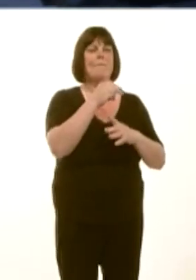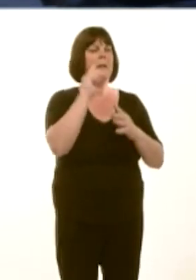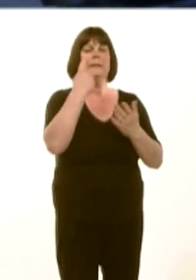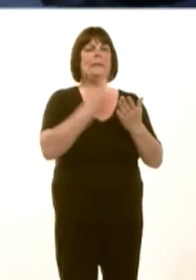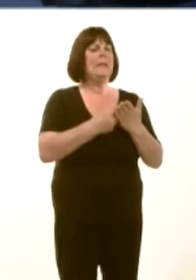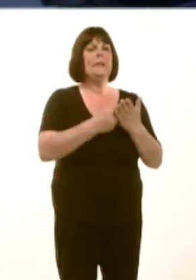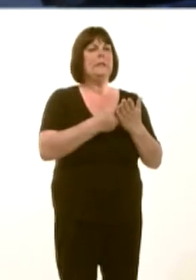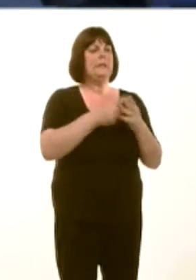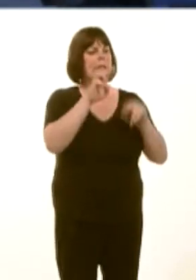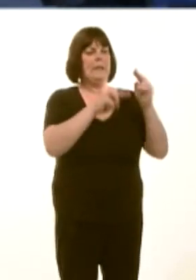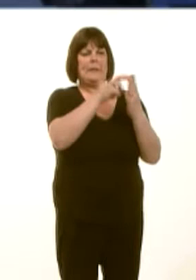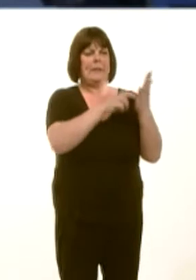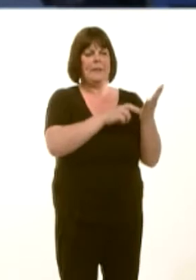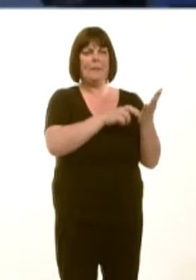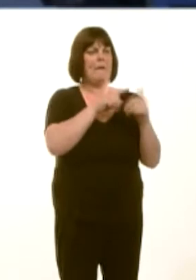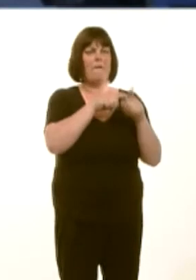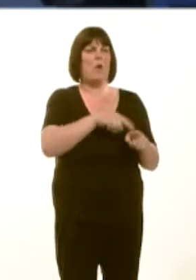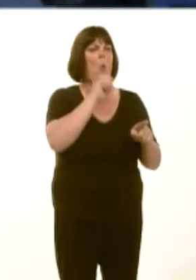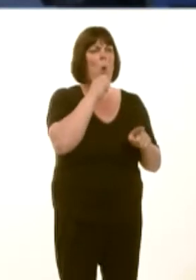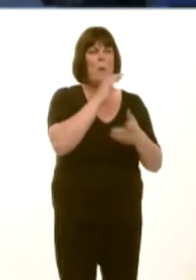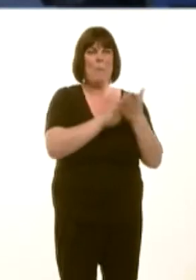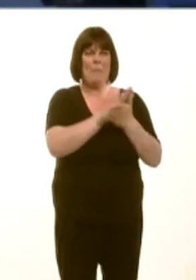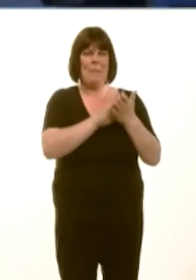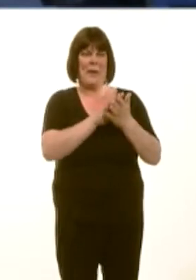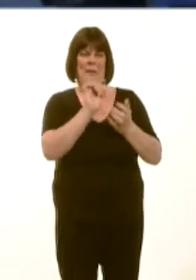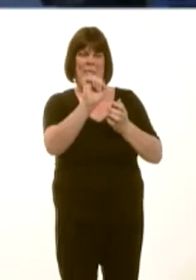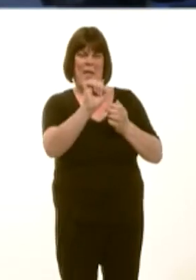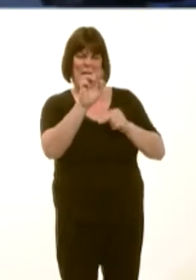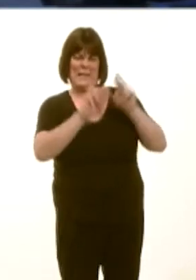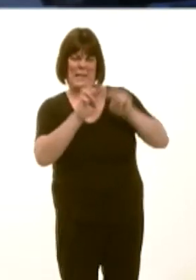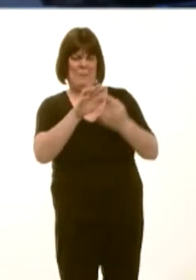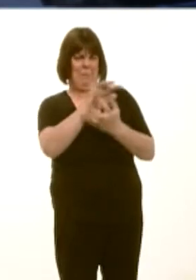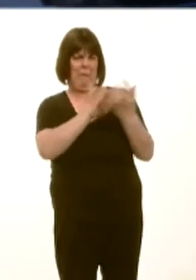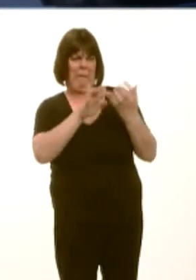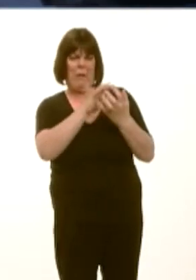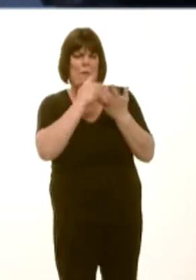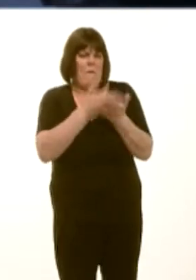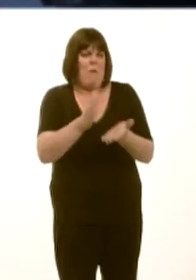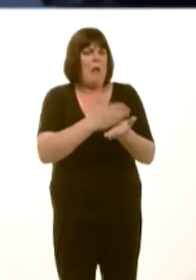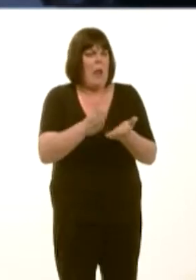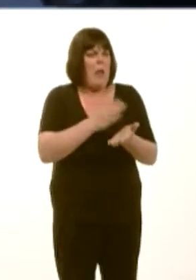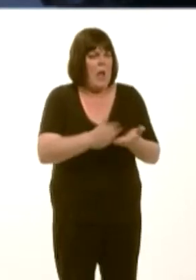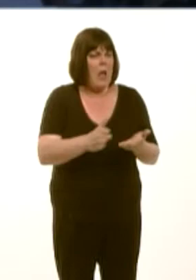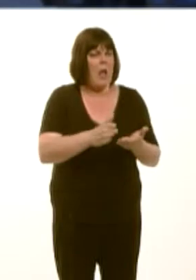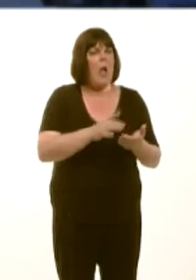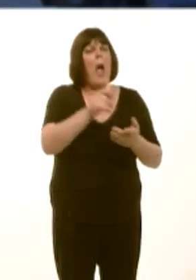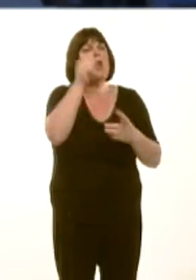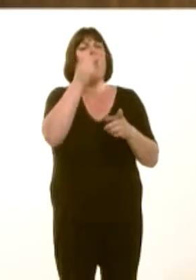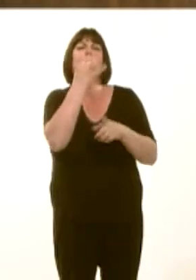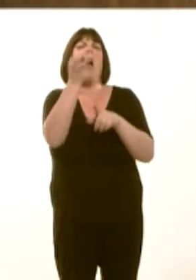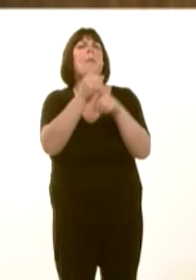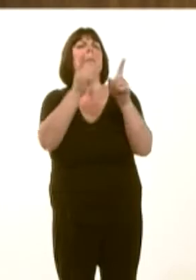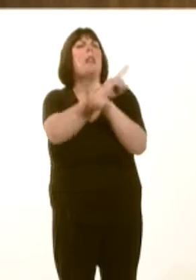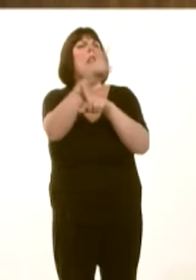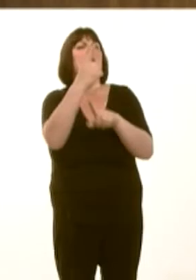less transparent and harder to appeal? And can I ask whether that will be included in the remit of the review? No doubt I'll ask the Minister that later on, but yeah.